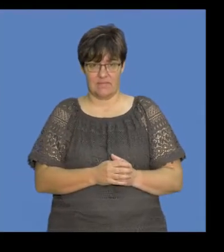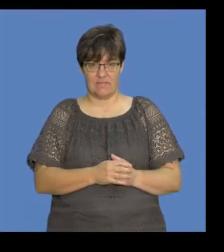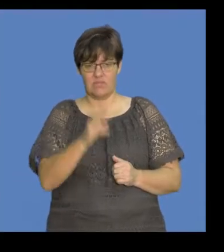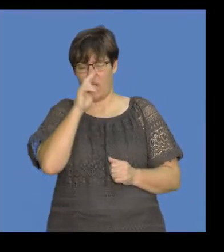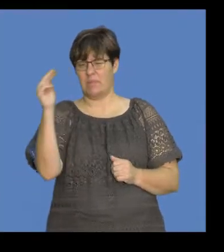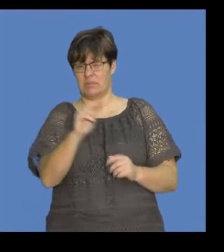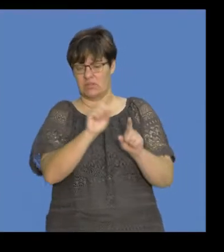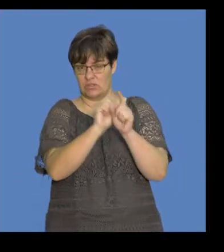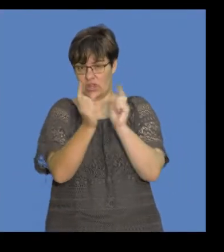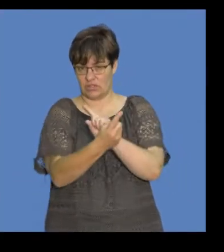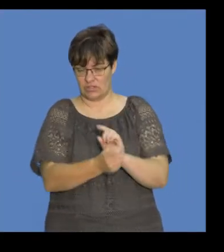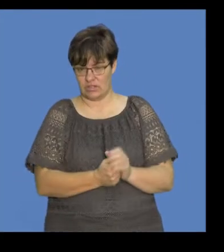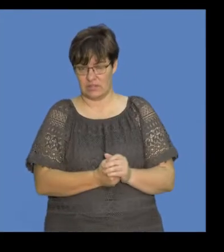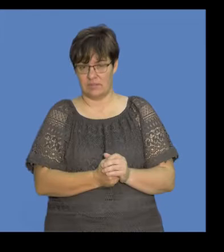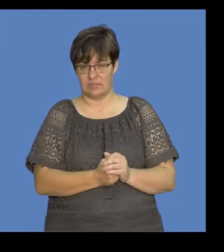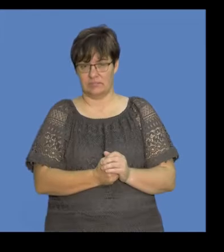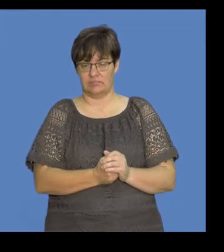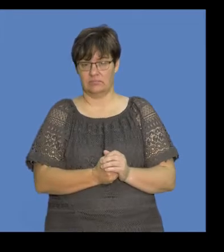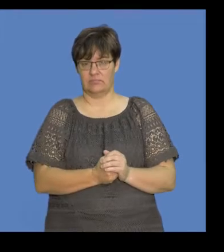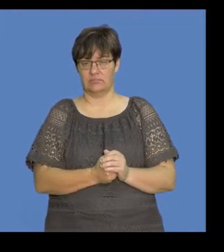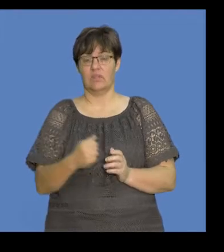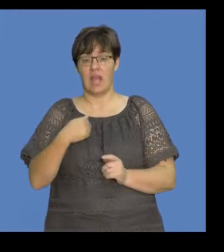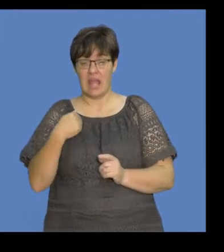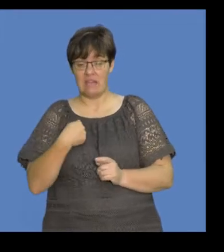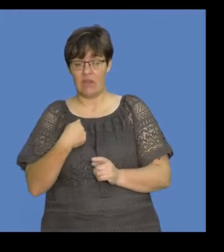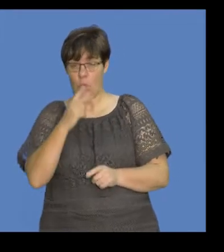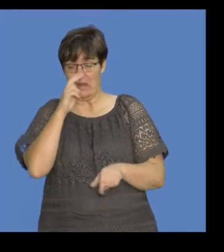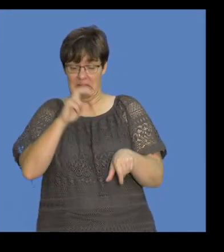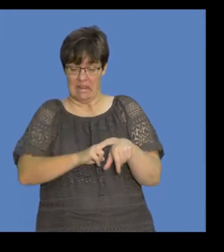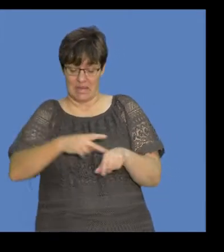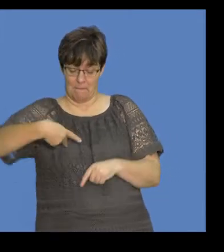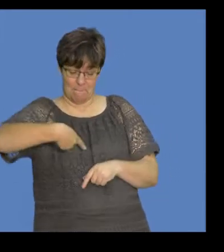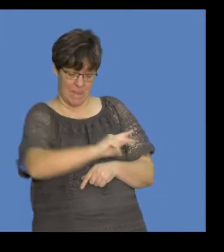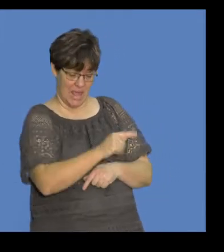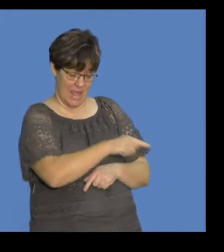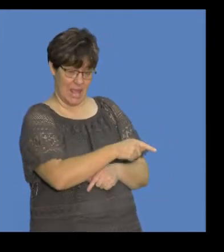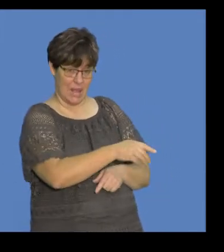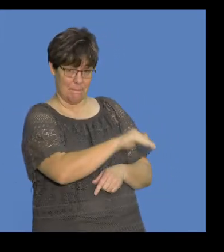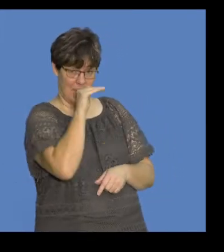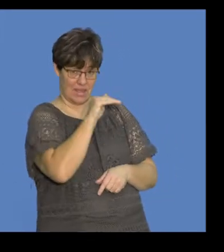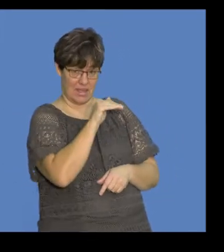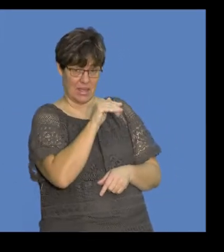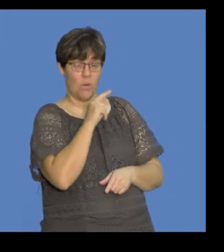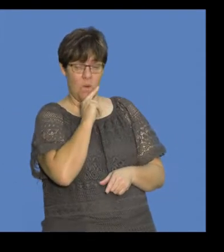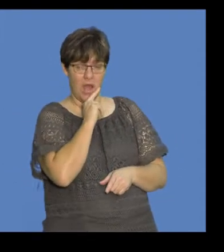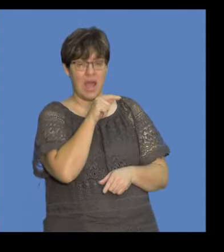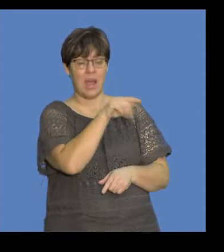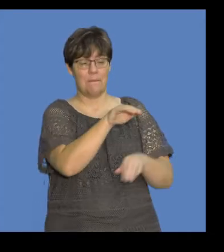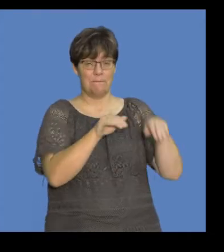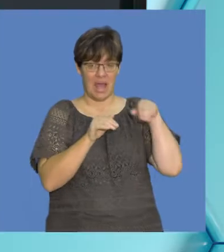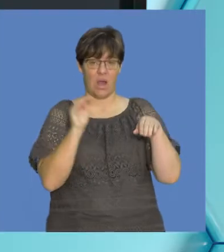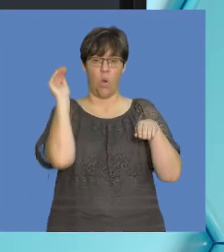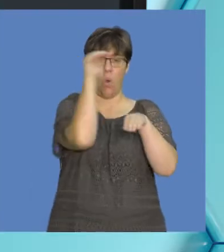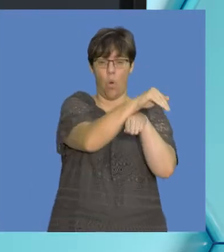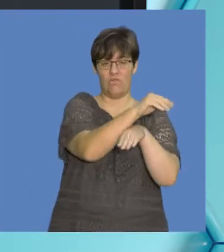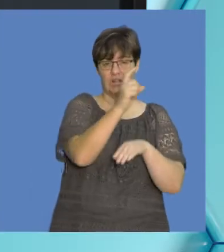now. What are we saying now? If we owe the bank money and the bank is in overdraft,